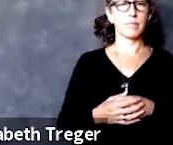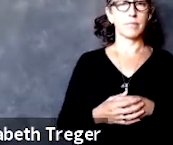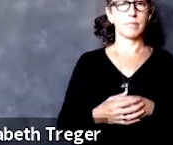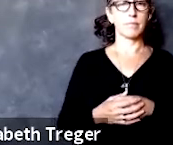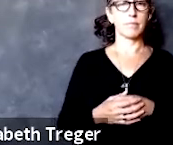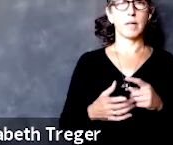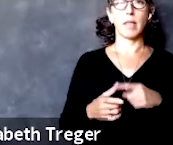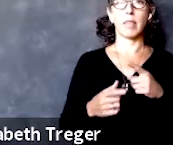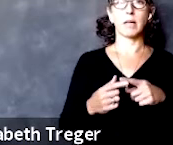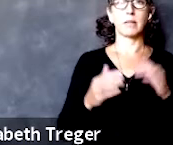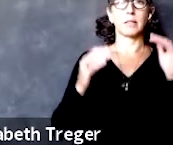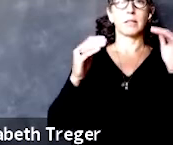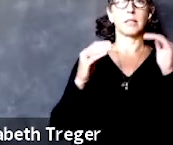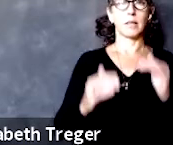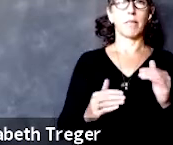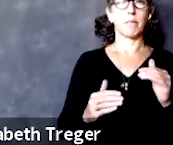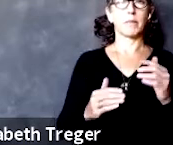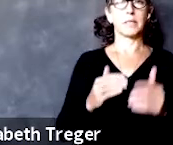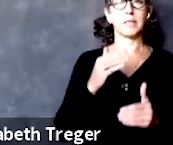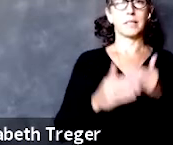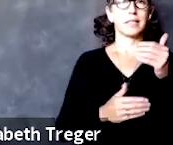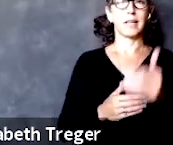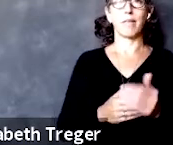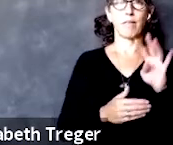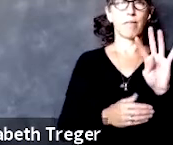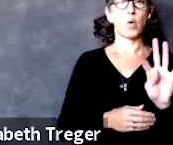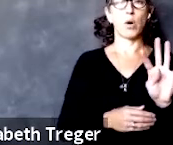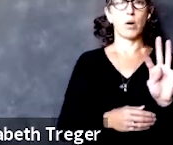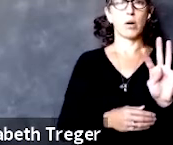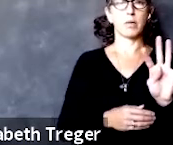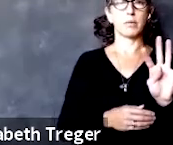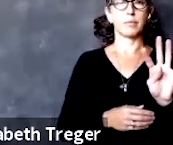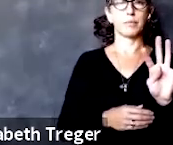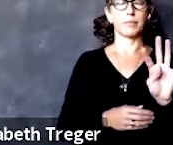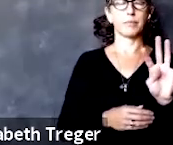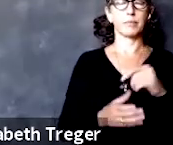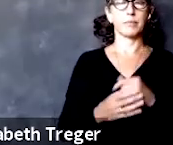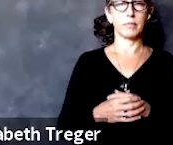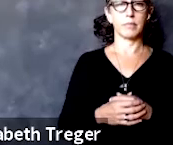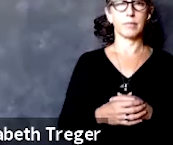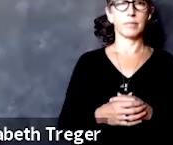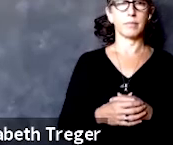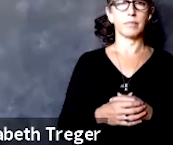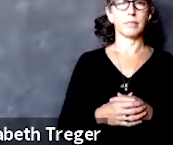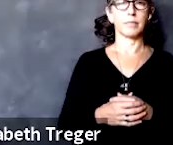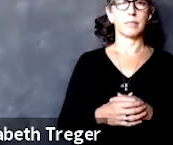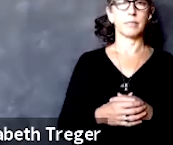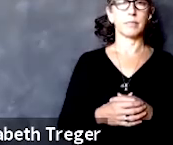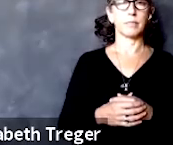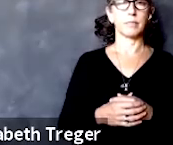step 4. And you want to explain a memorable experience